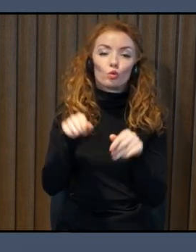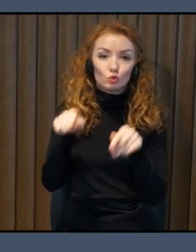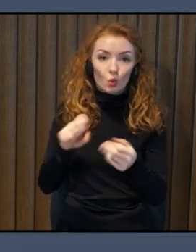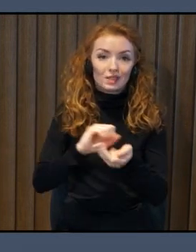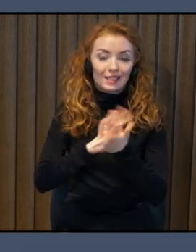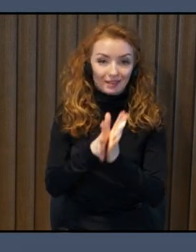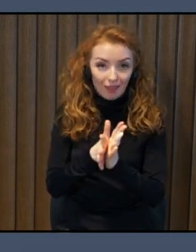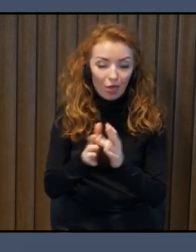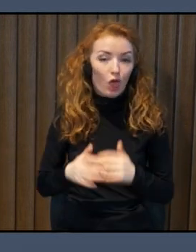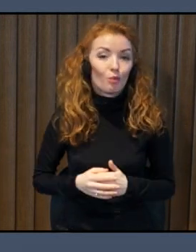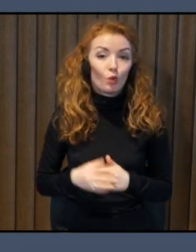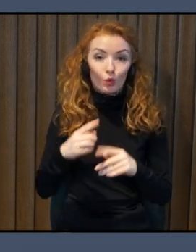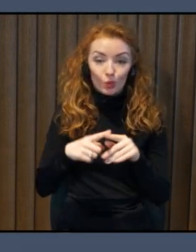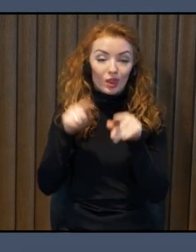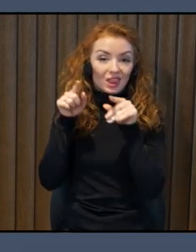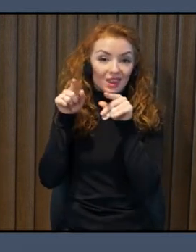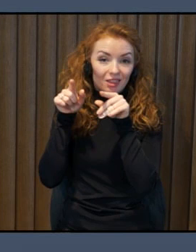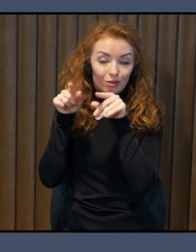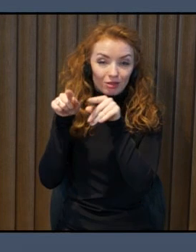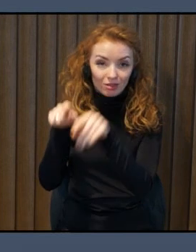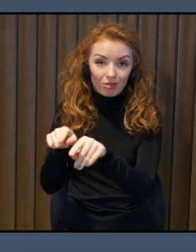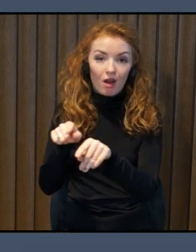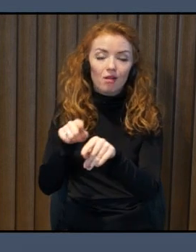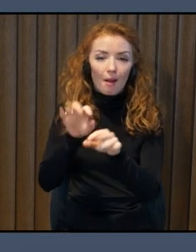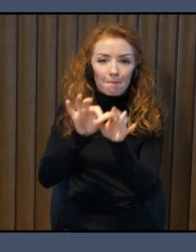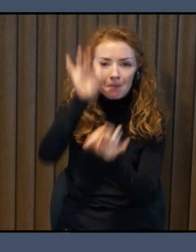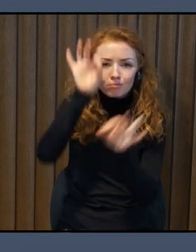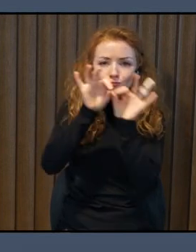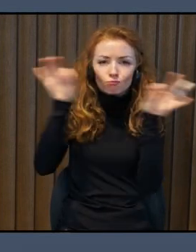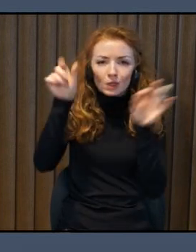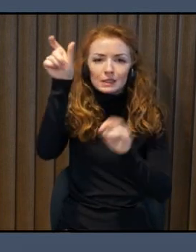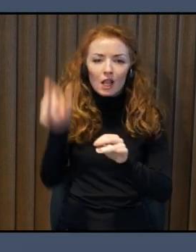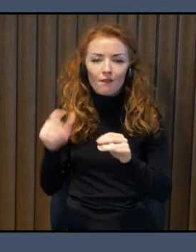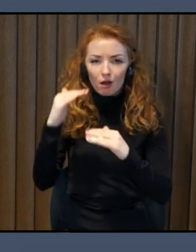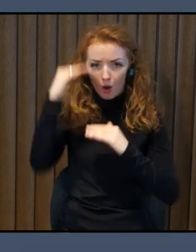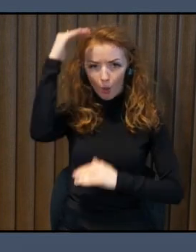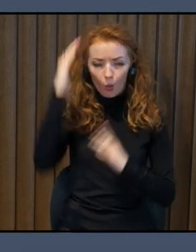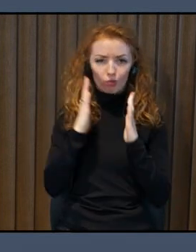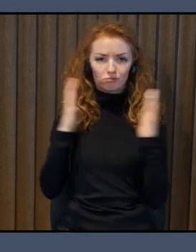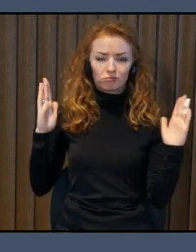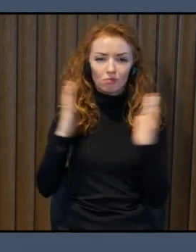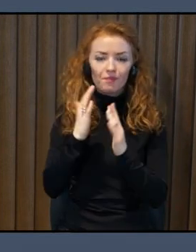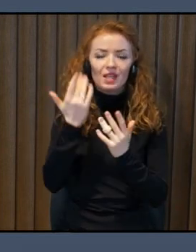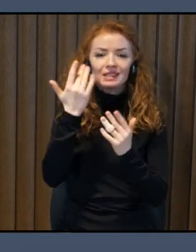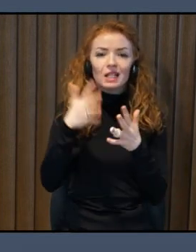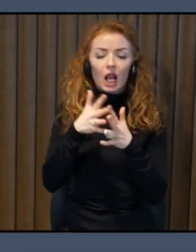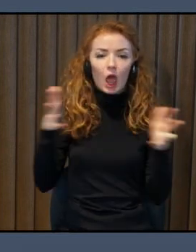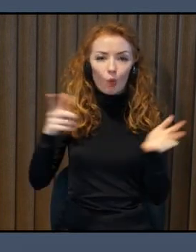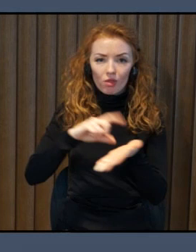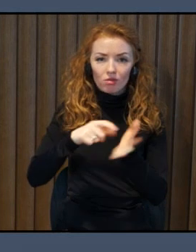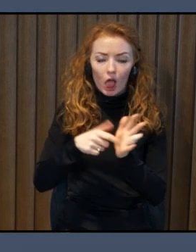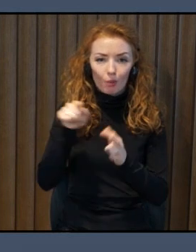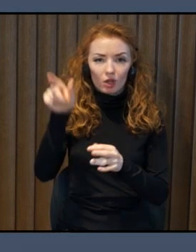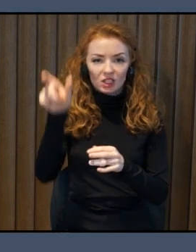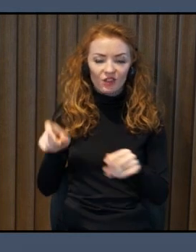he created the modular system, and he had measured the body of a person. He was